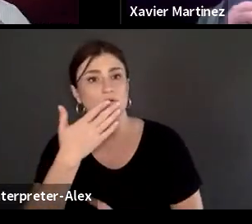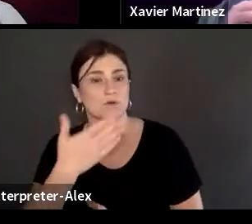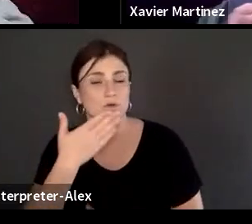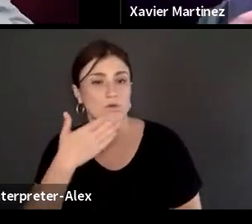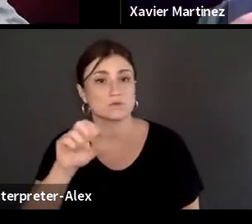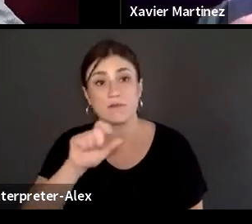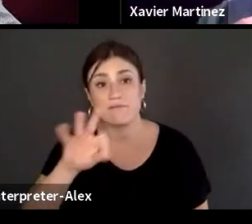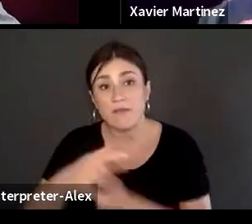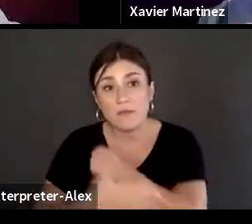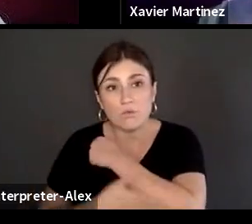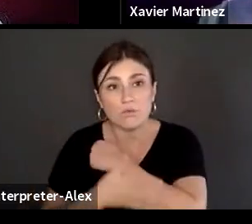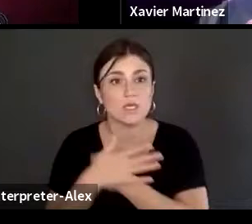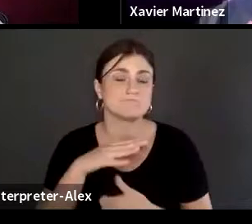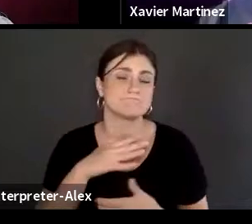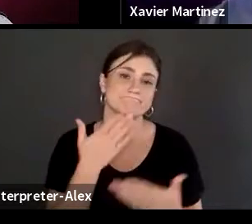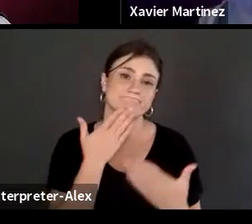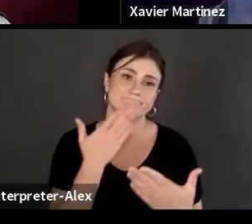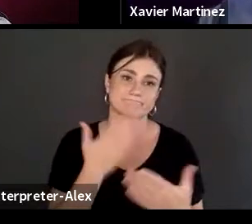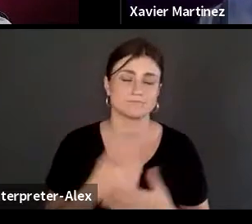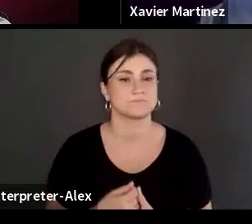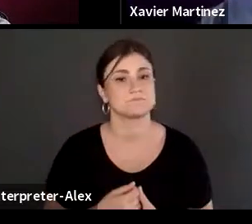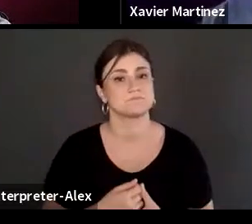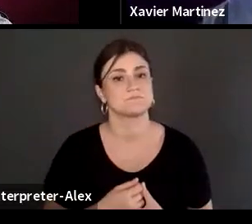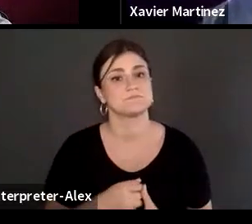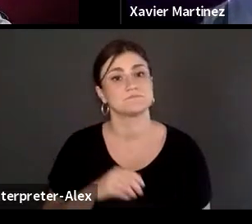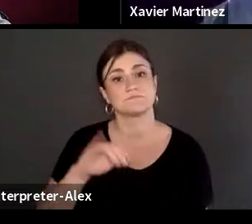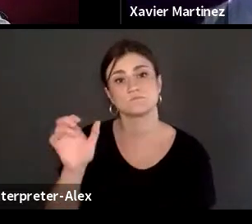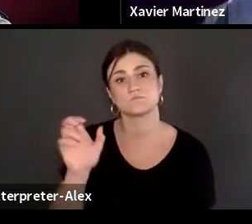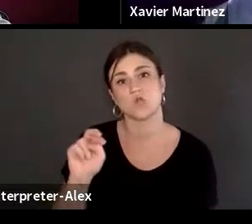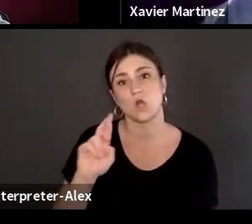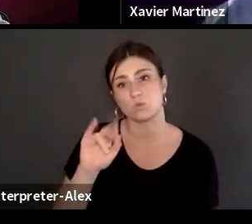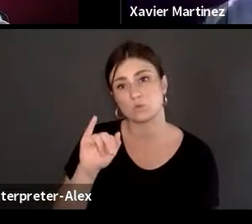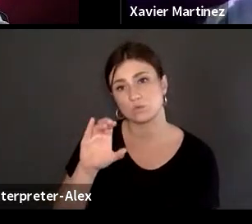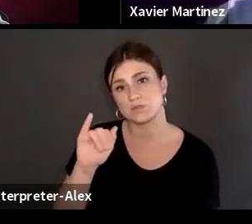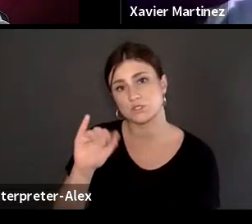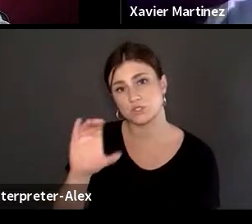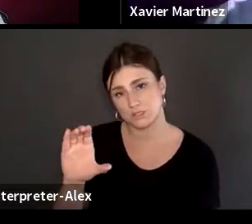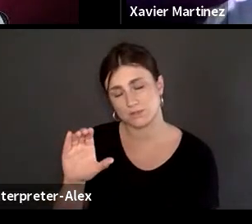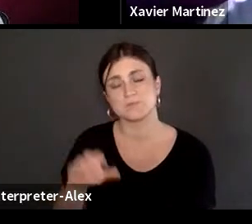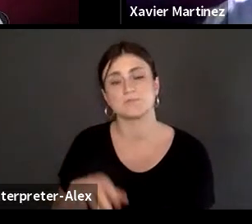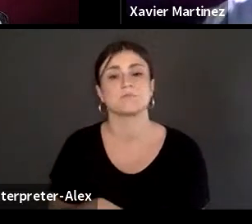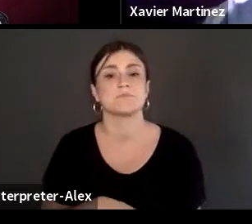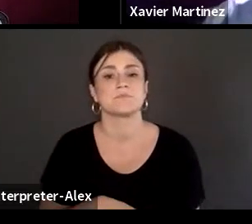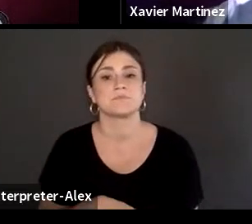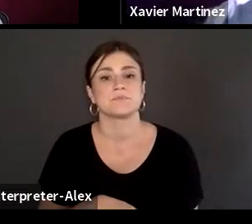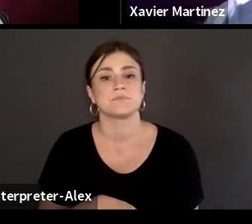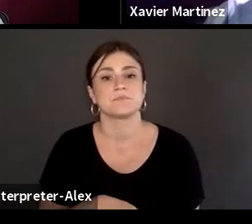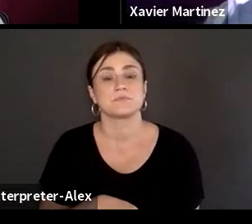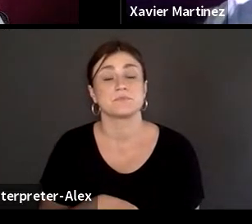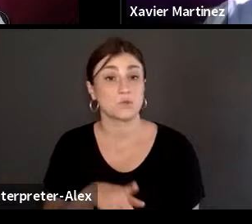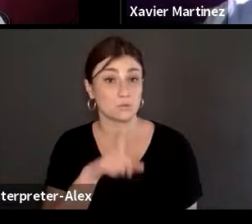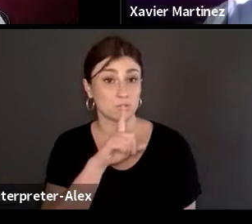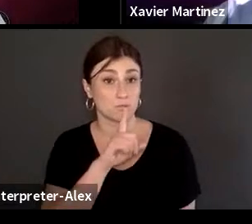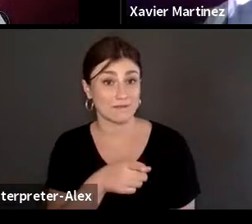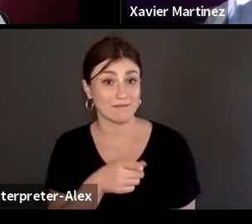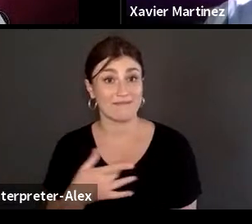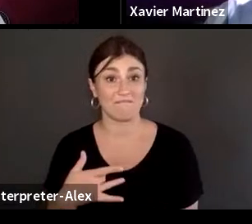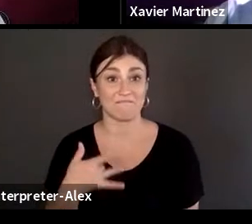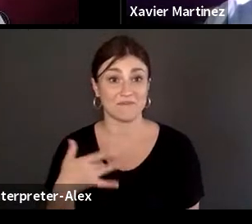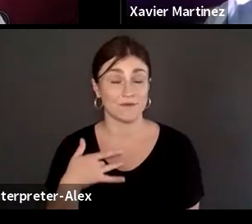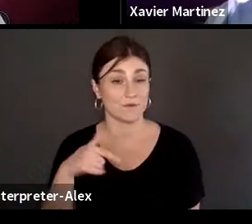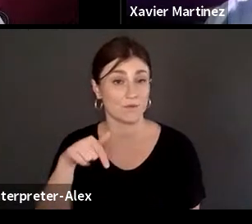Councillor. Councillor John Ritchie. Thank you, Mayor. This finally will make us marketable in